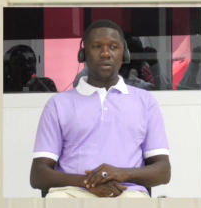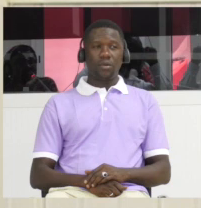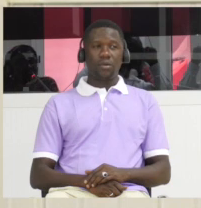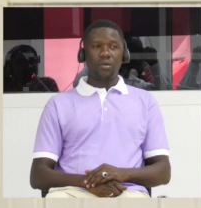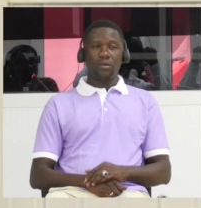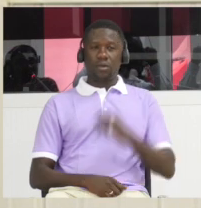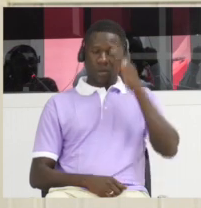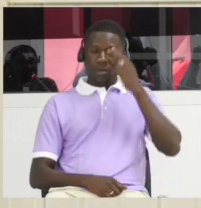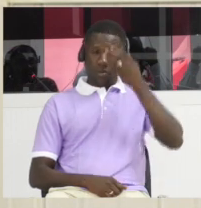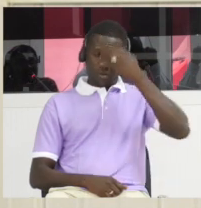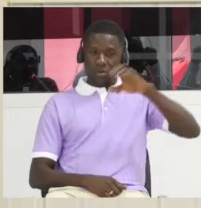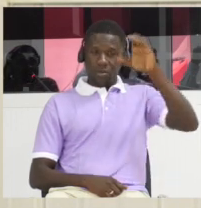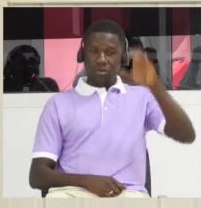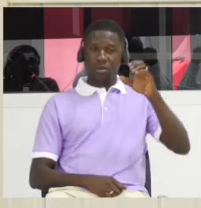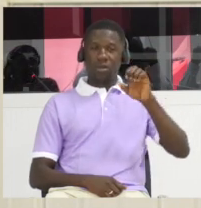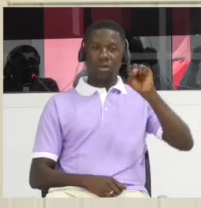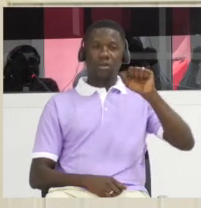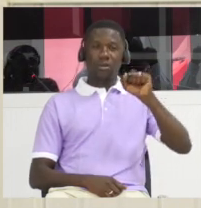my apologies.